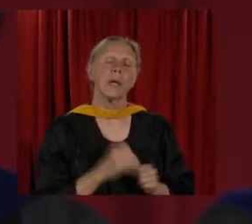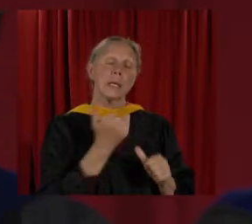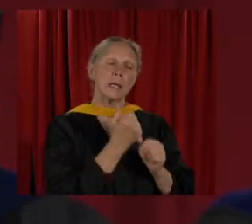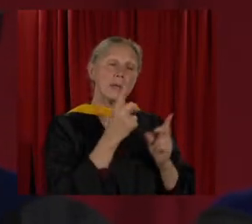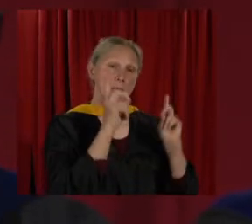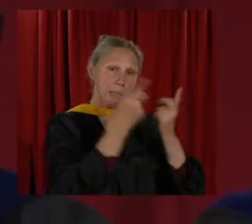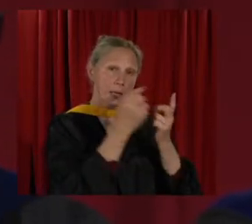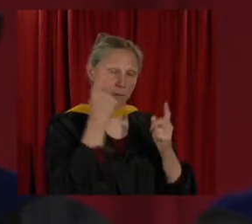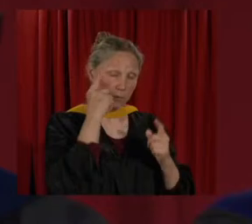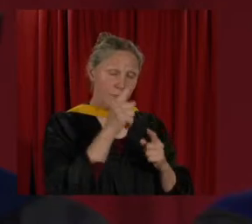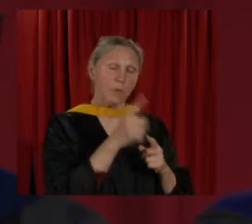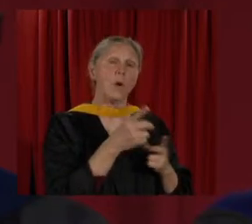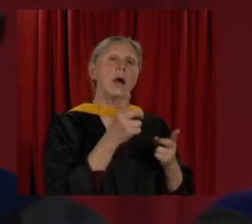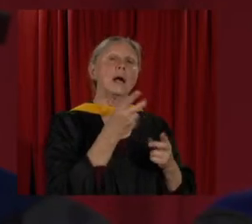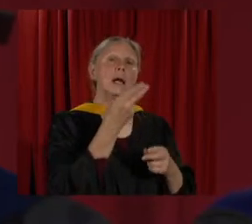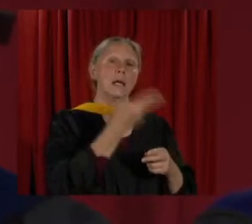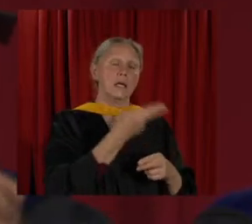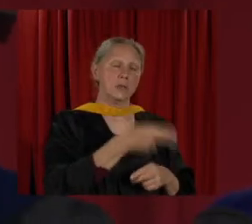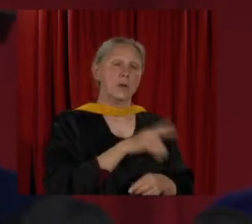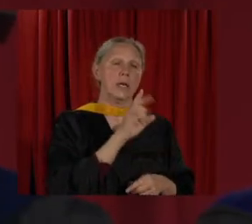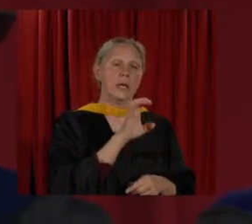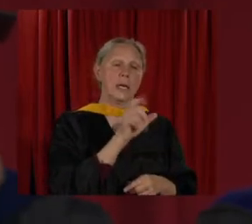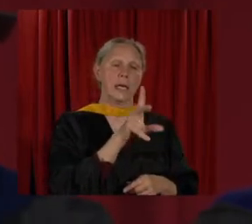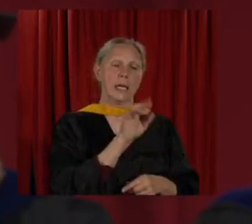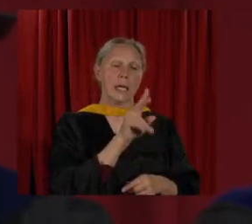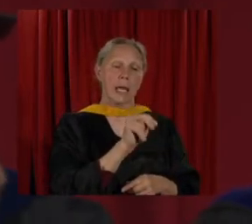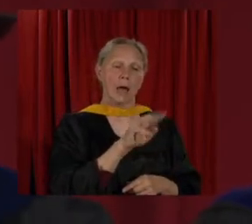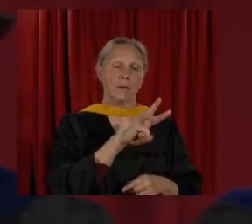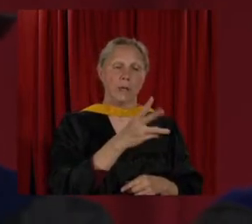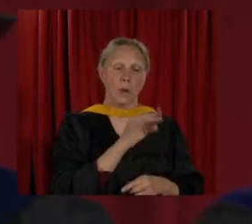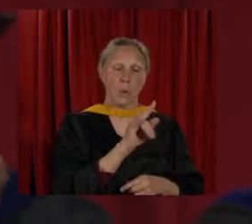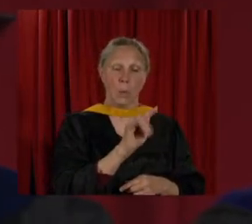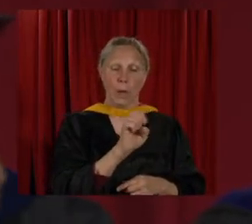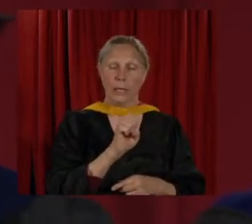Associate Dean and Professor of History, Calvin White.